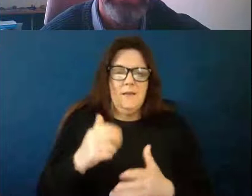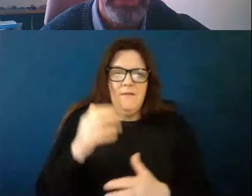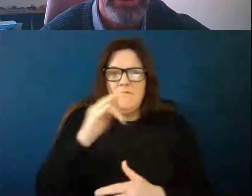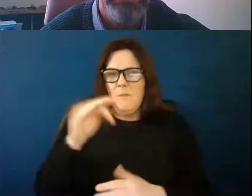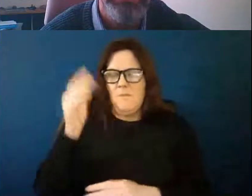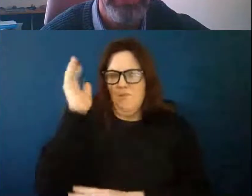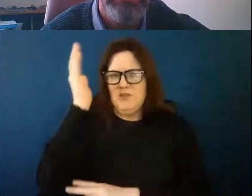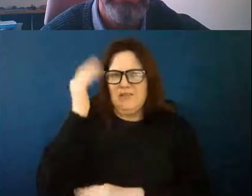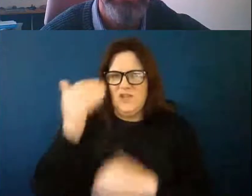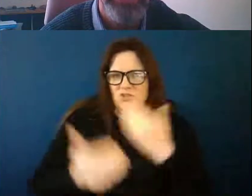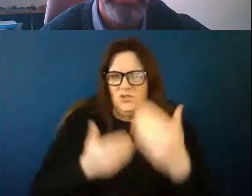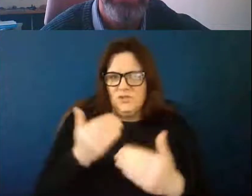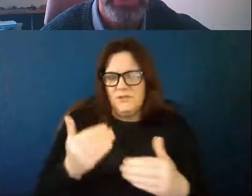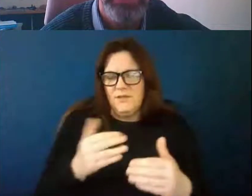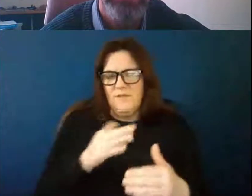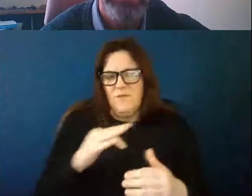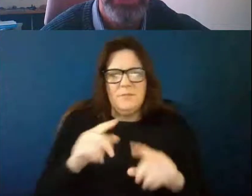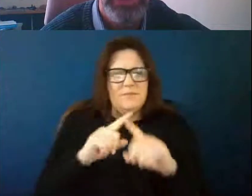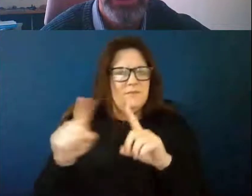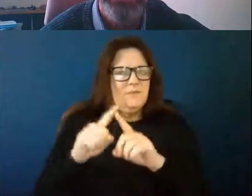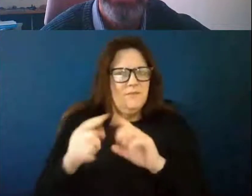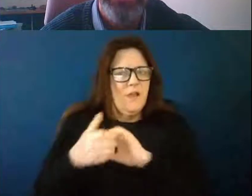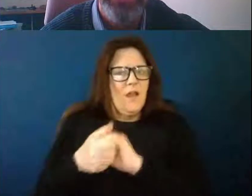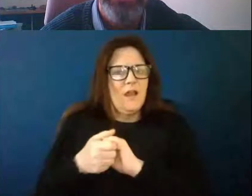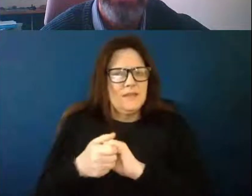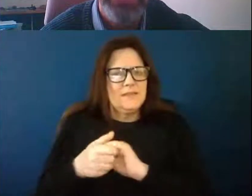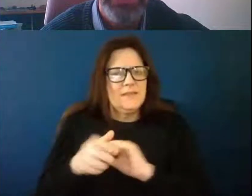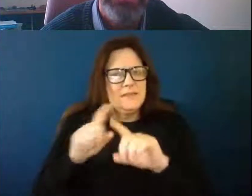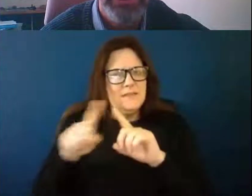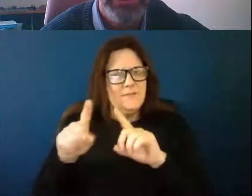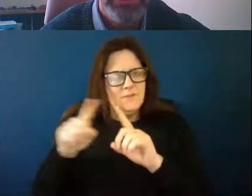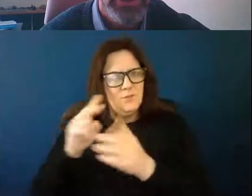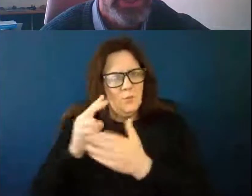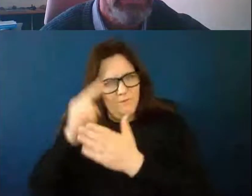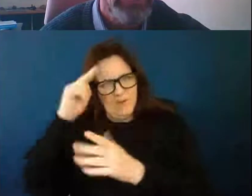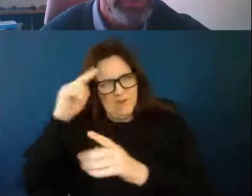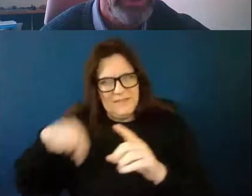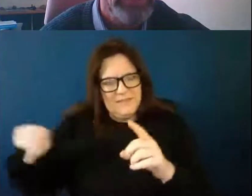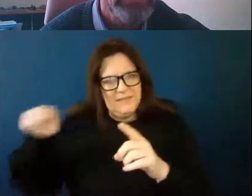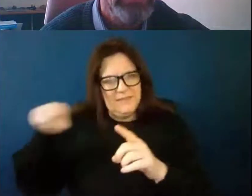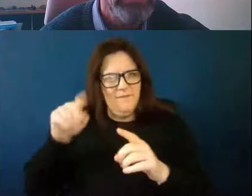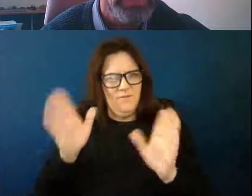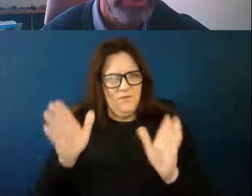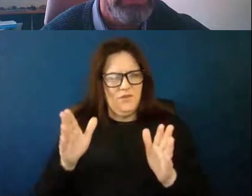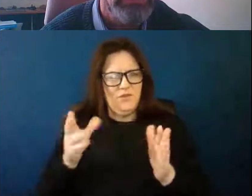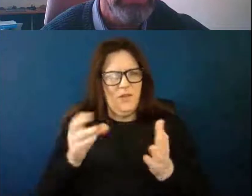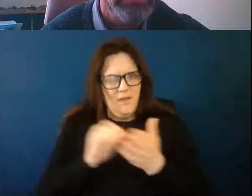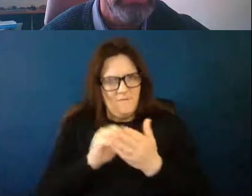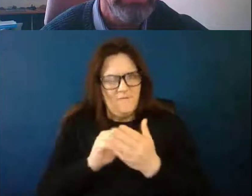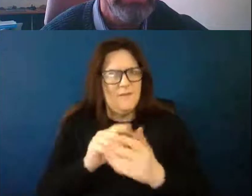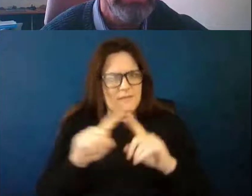taken place from various colleagues at different universities. And